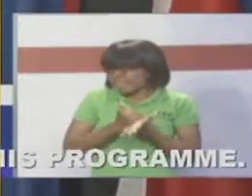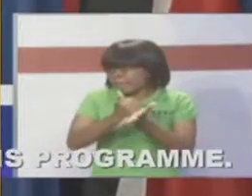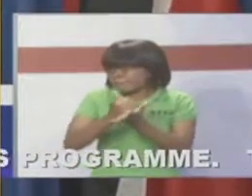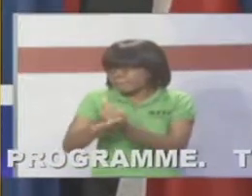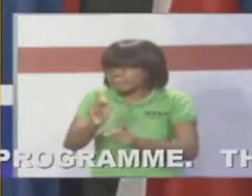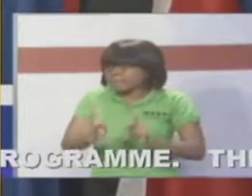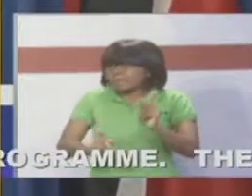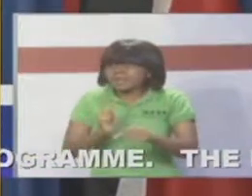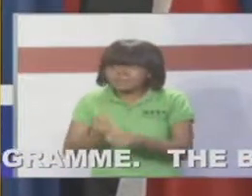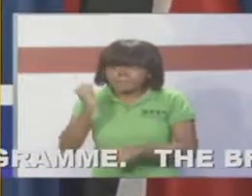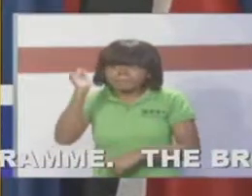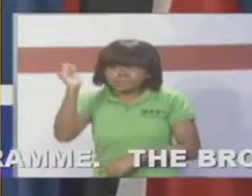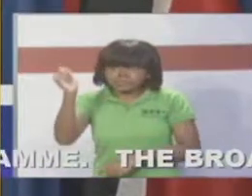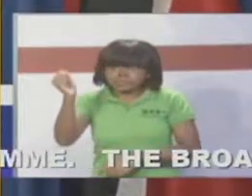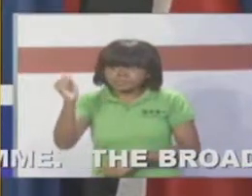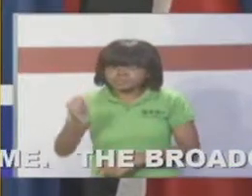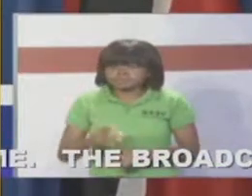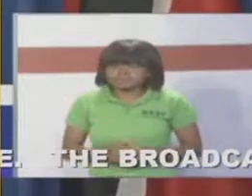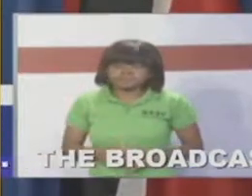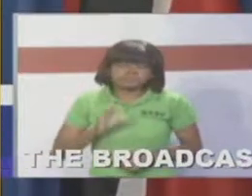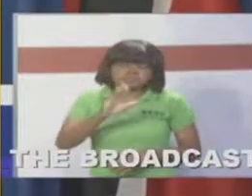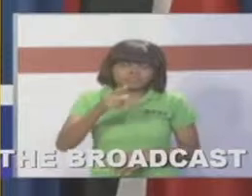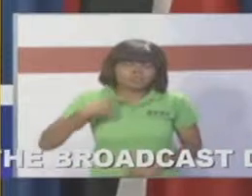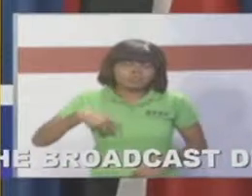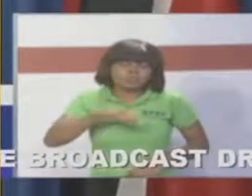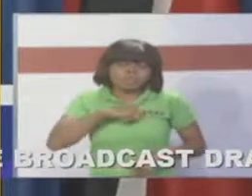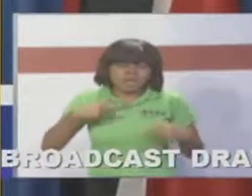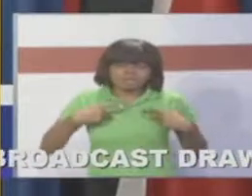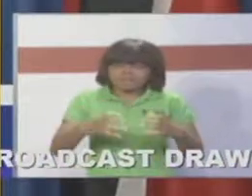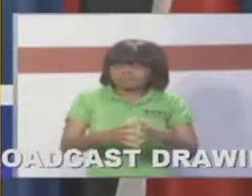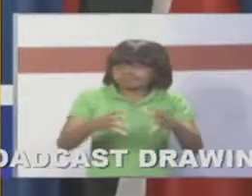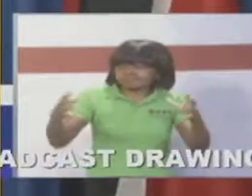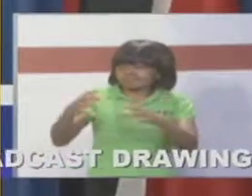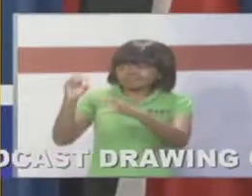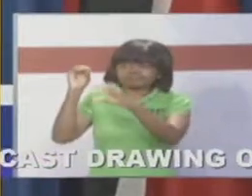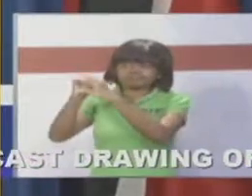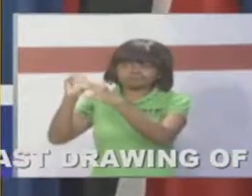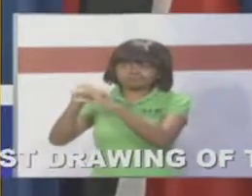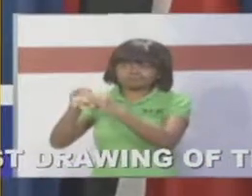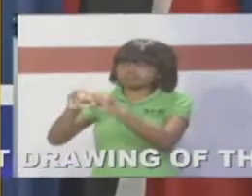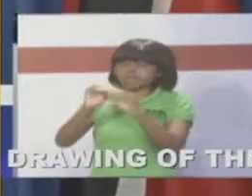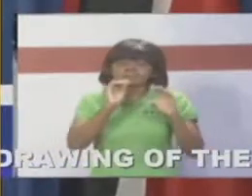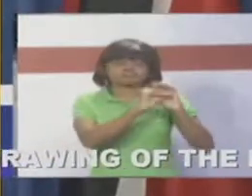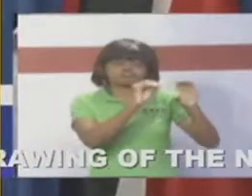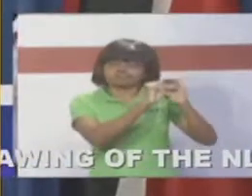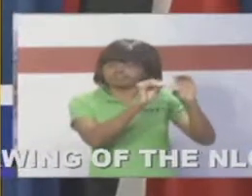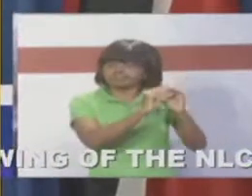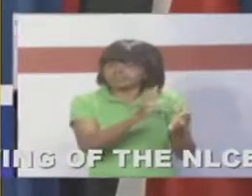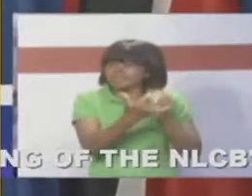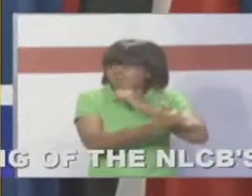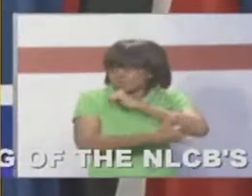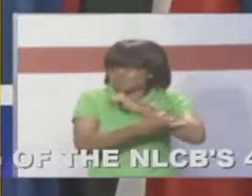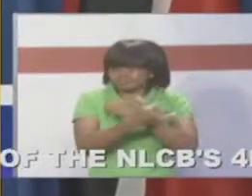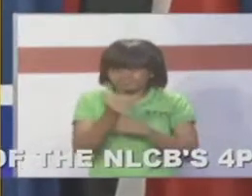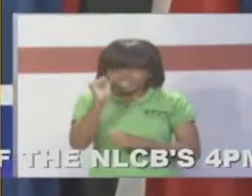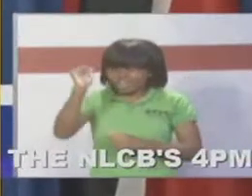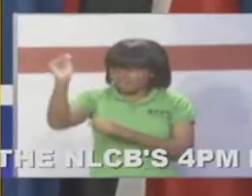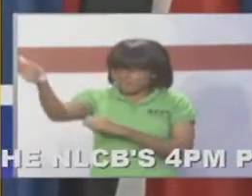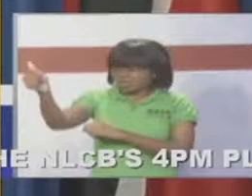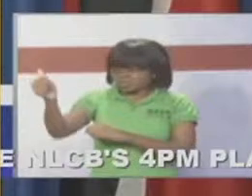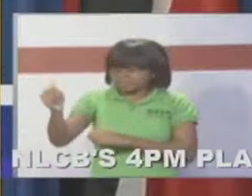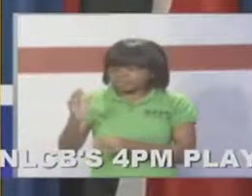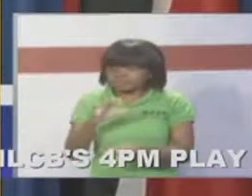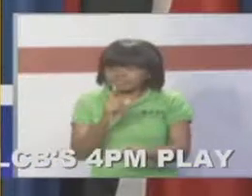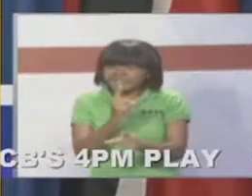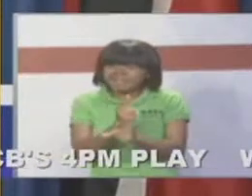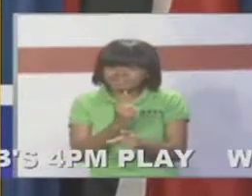assets abroad that have been doing well. So even inside of the pandemic, it would have been far worse if